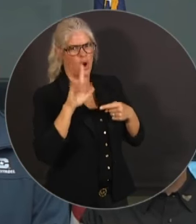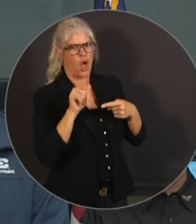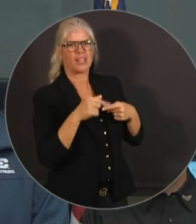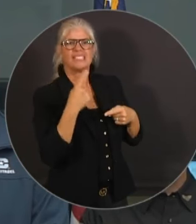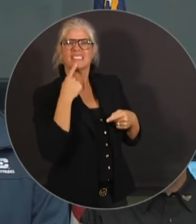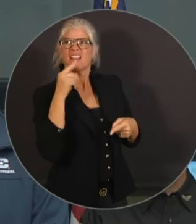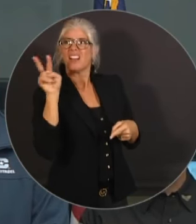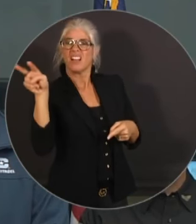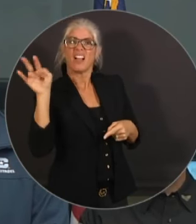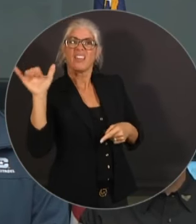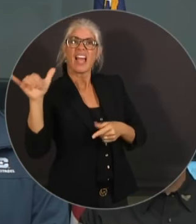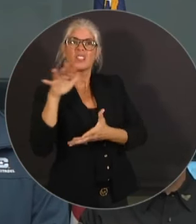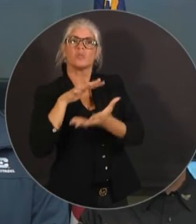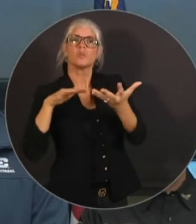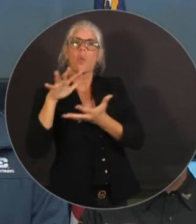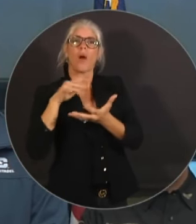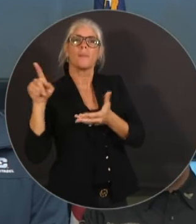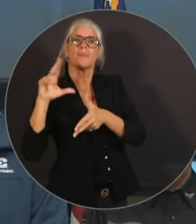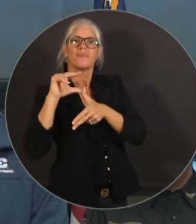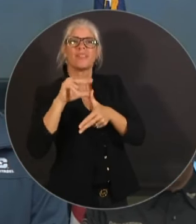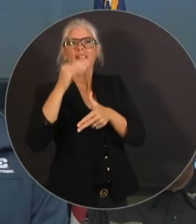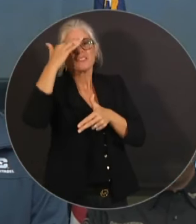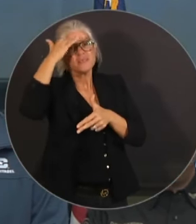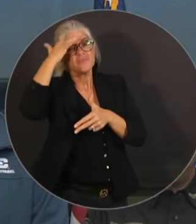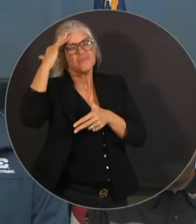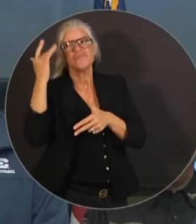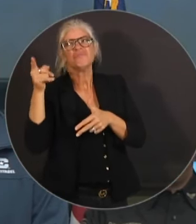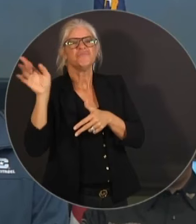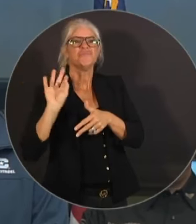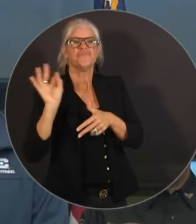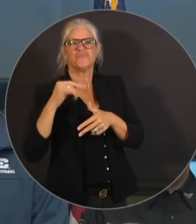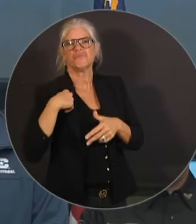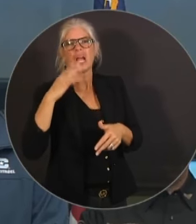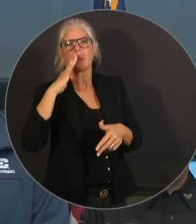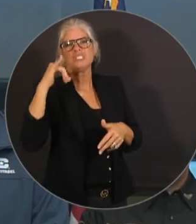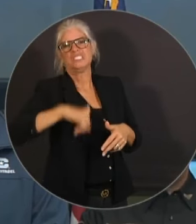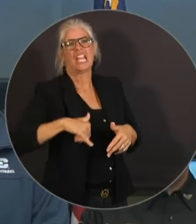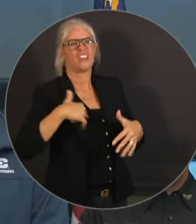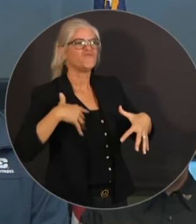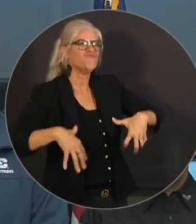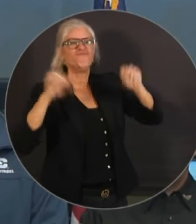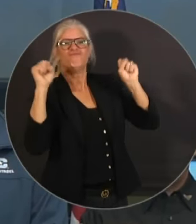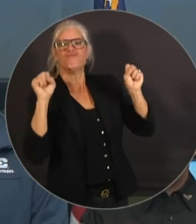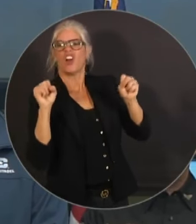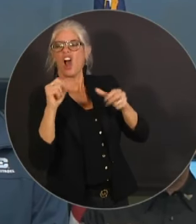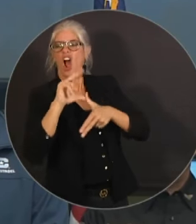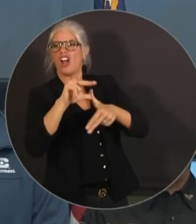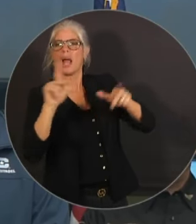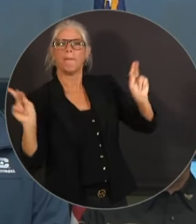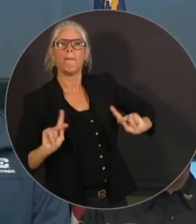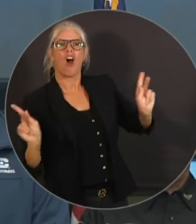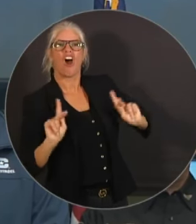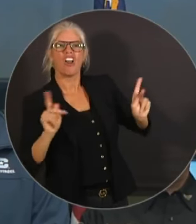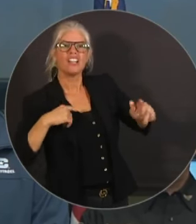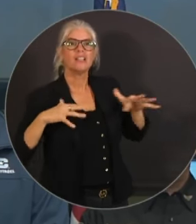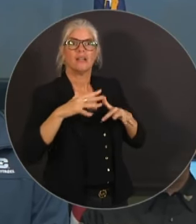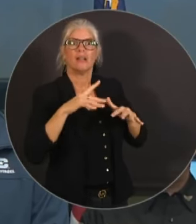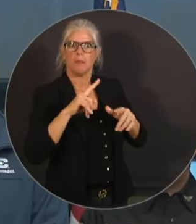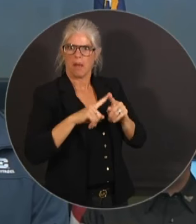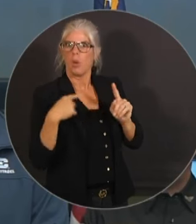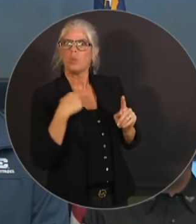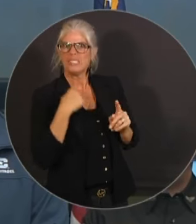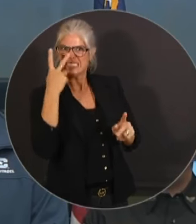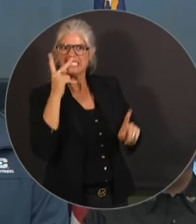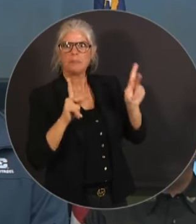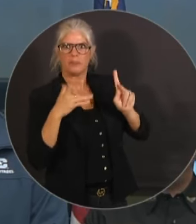people who will wait it out and have hurricane parties and stuff, but these people are now saying, this one I'm going to evacuate, I'm going to go. You've lived here almost your whole life.